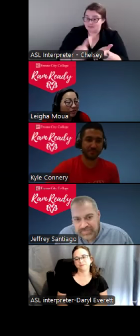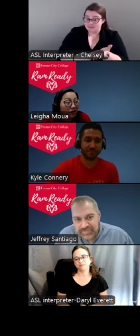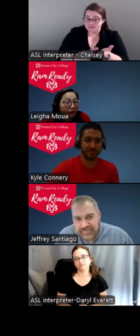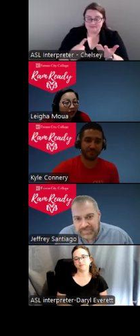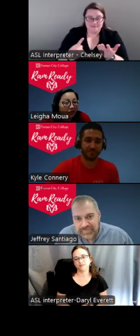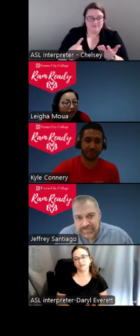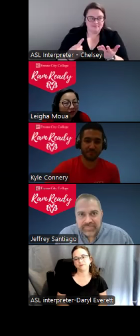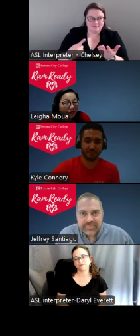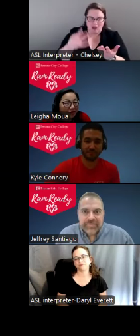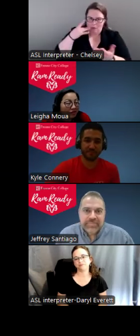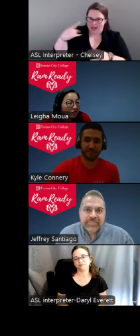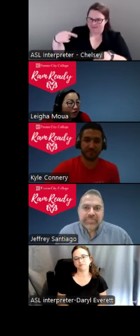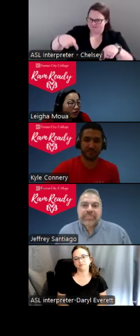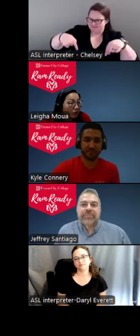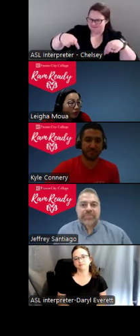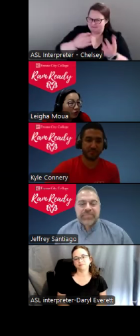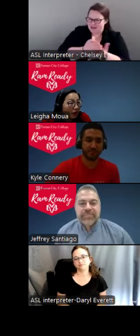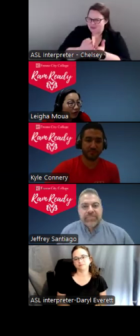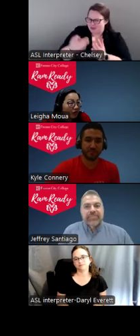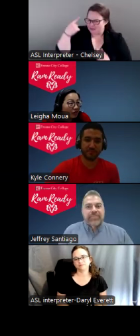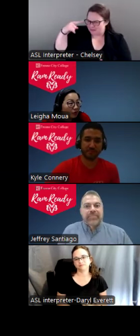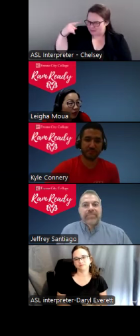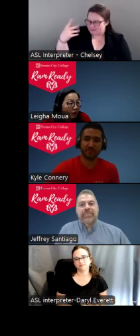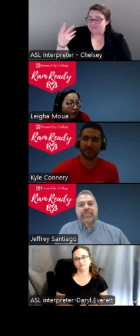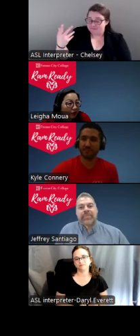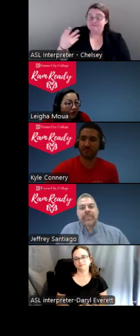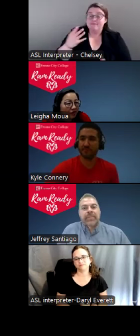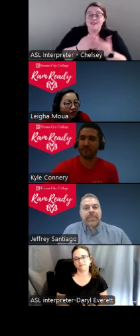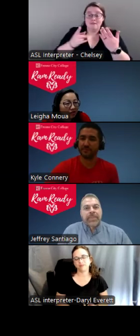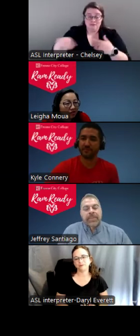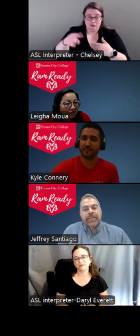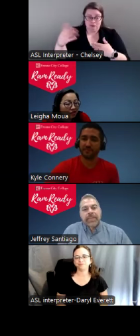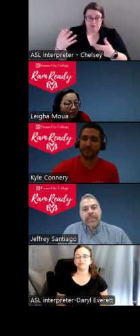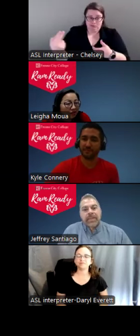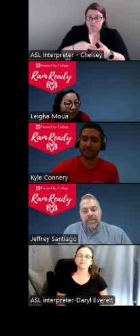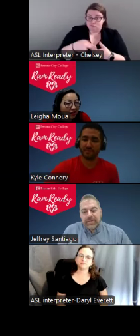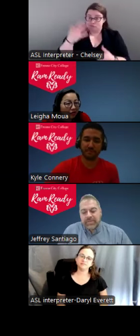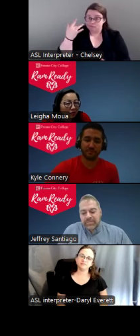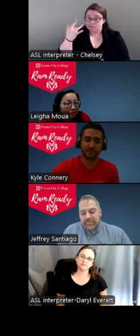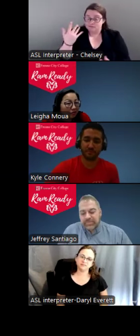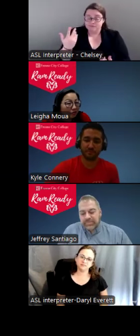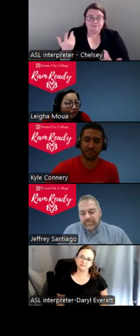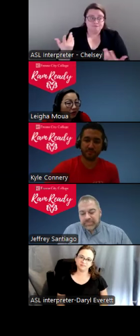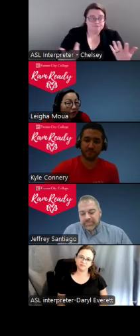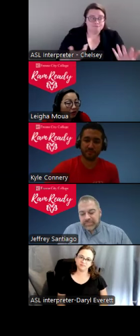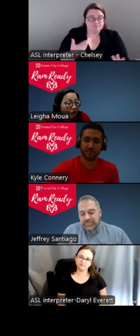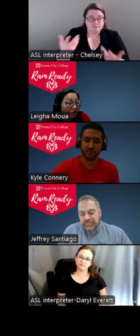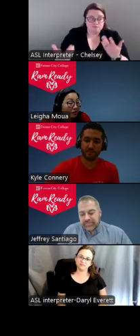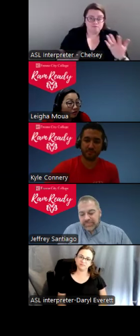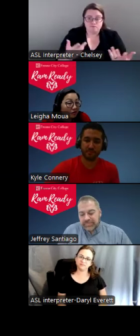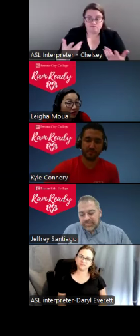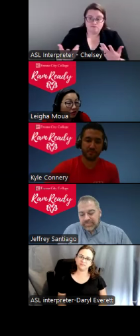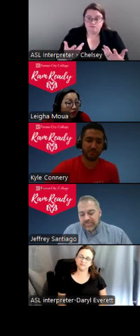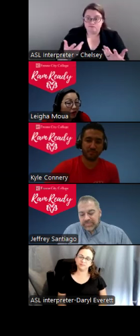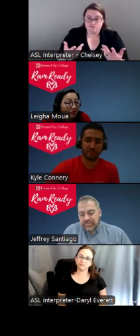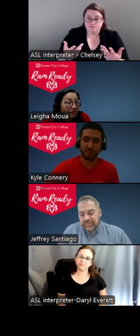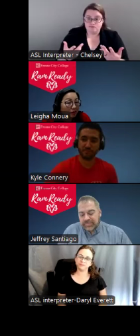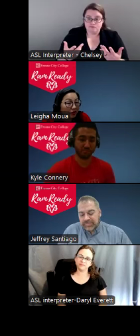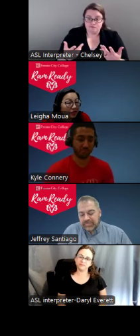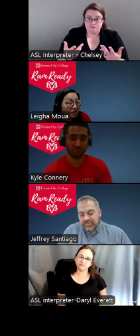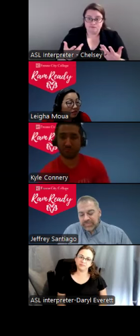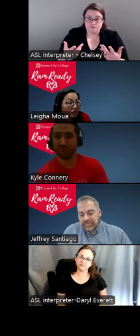in this pathway. So some of you may be in this pathway because maybe your